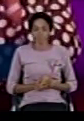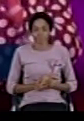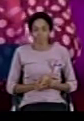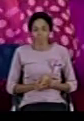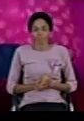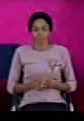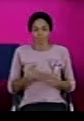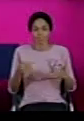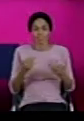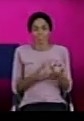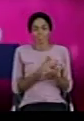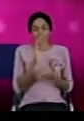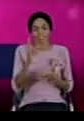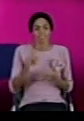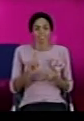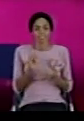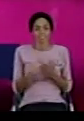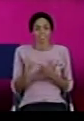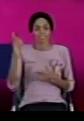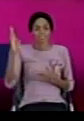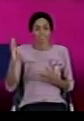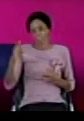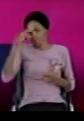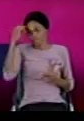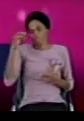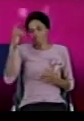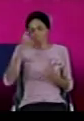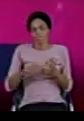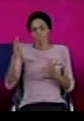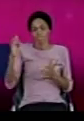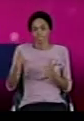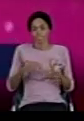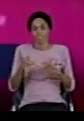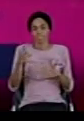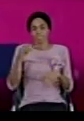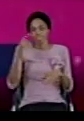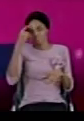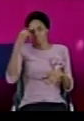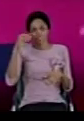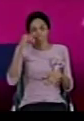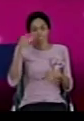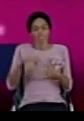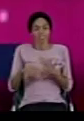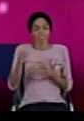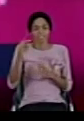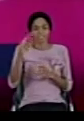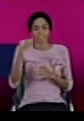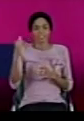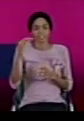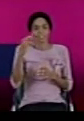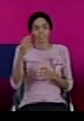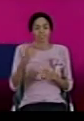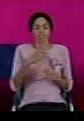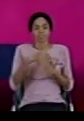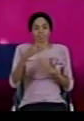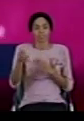I give God the glory because of what God did for me in the month of March, the full redemption through